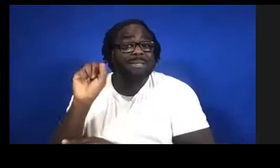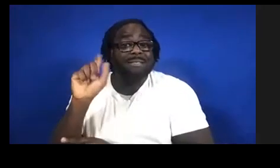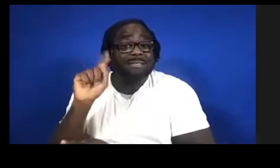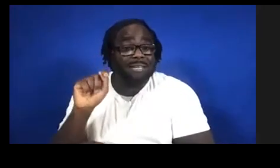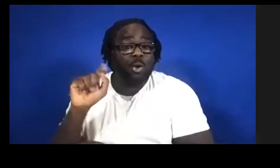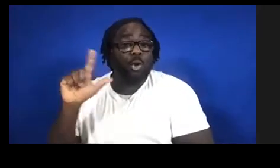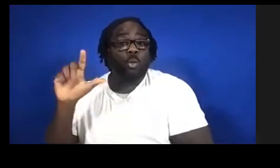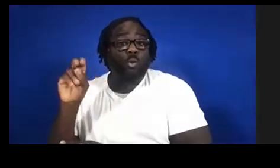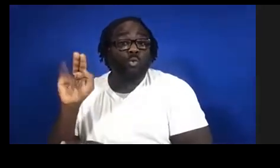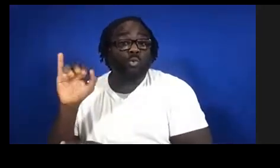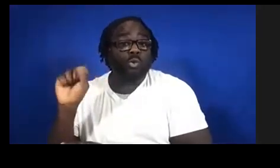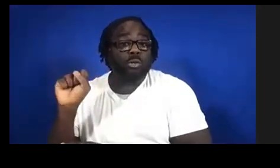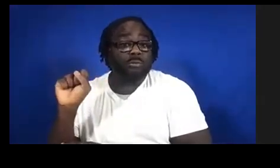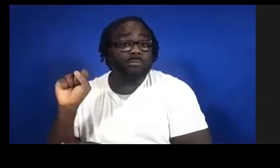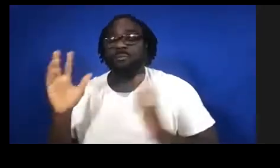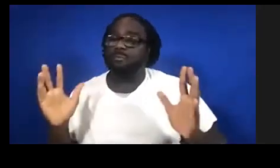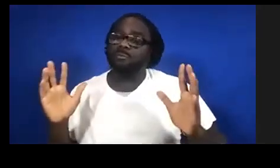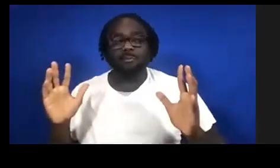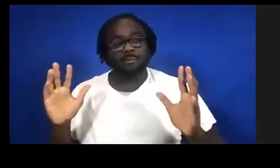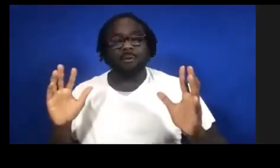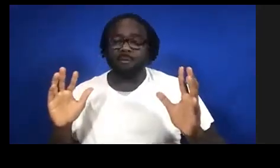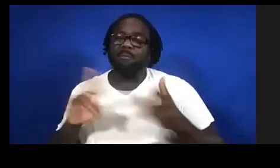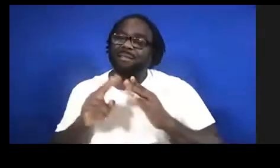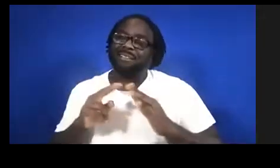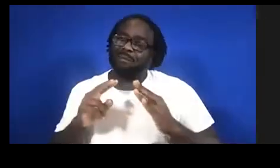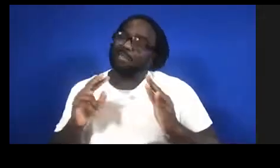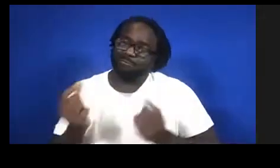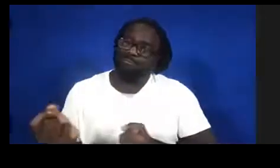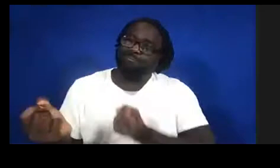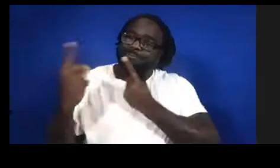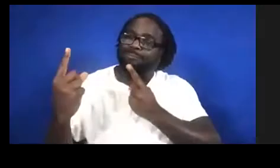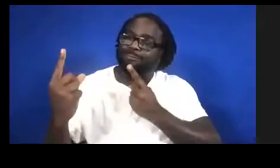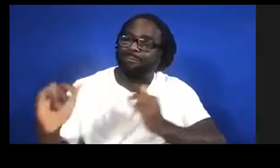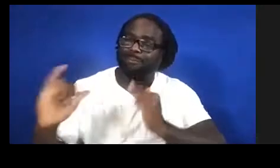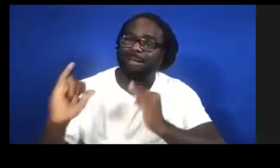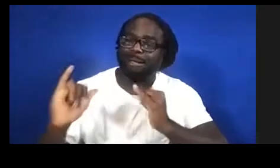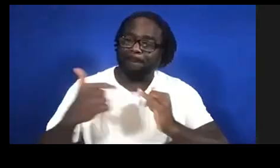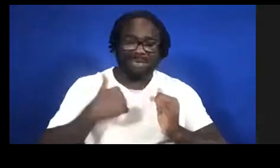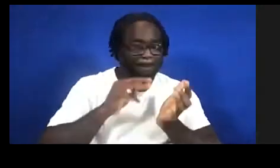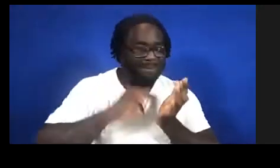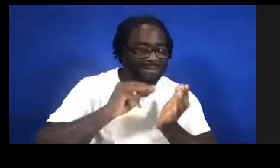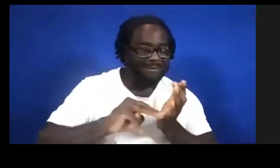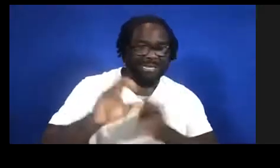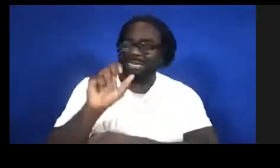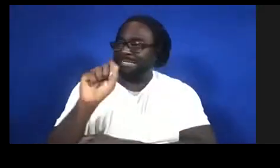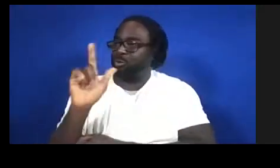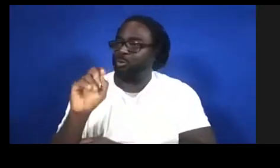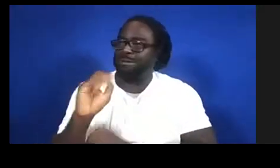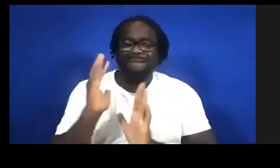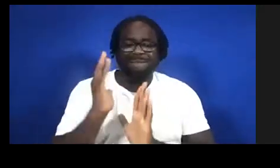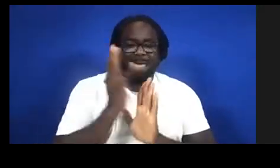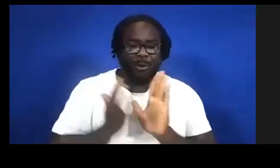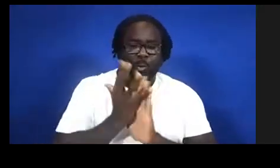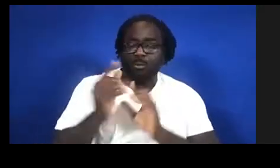It's funny, I met him and then I found out he's actually from St. Louis. And I'm like, okay, brother, we gonna work well